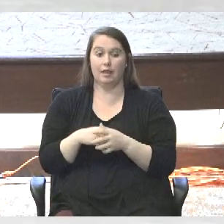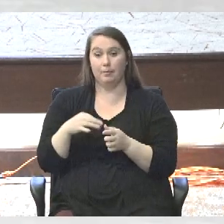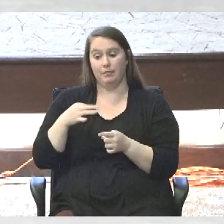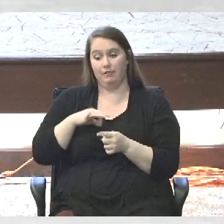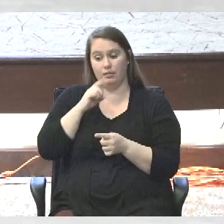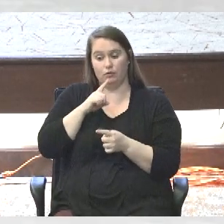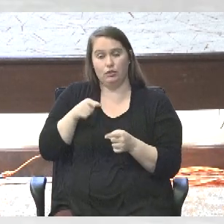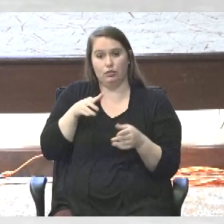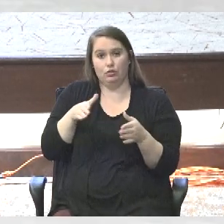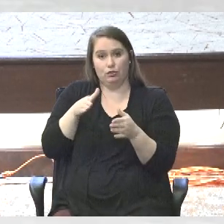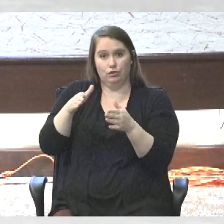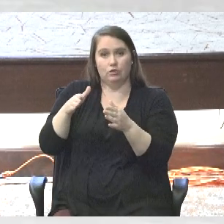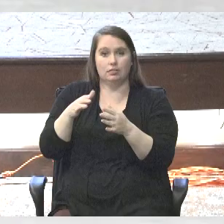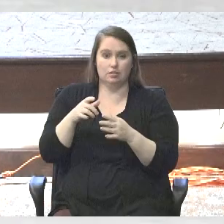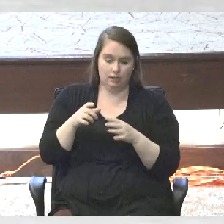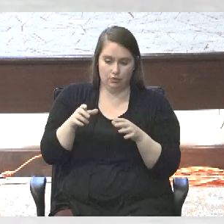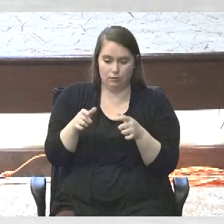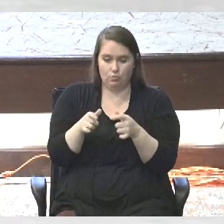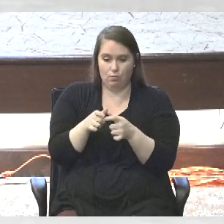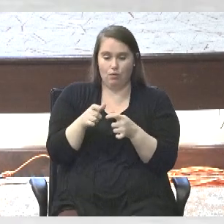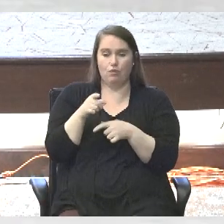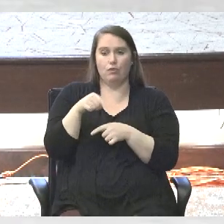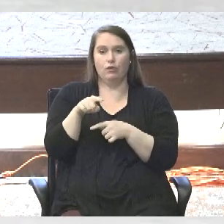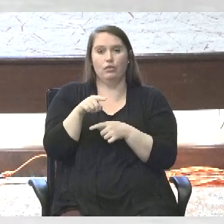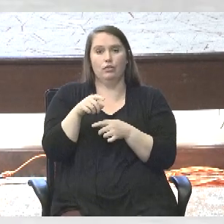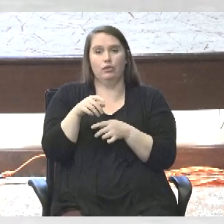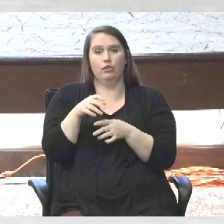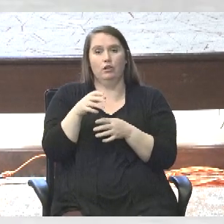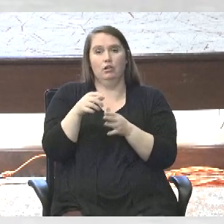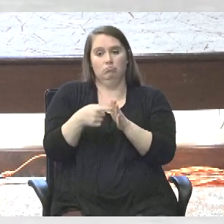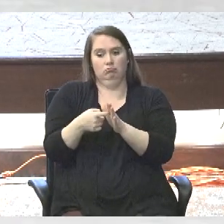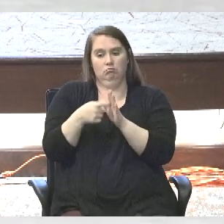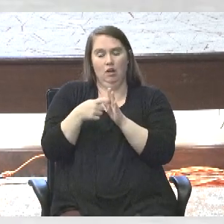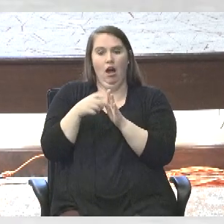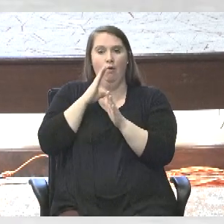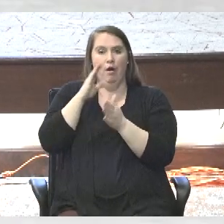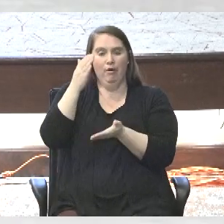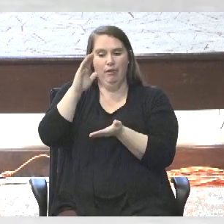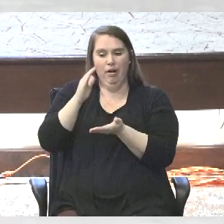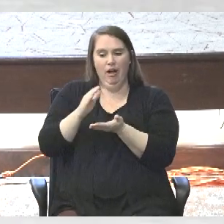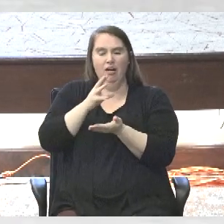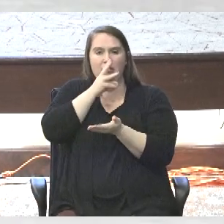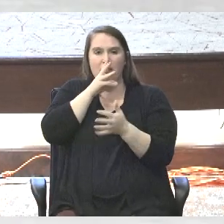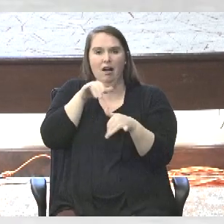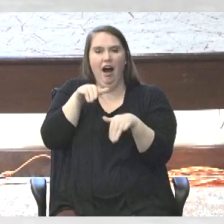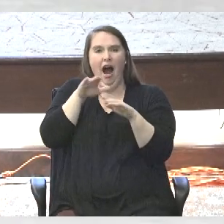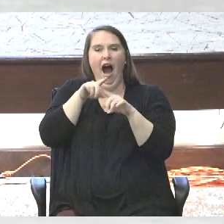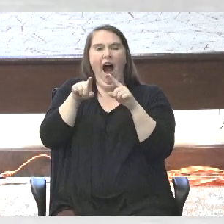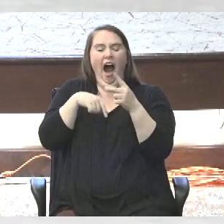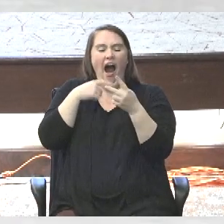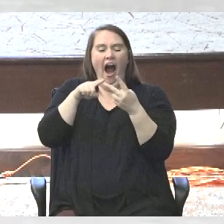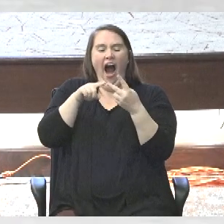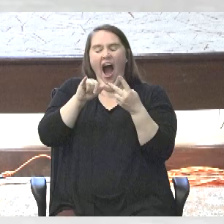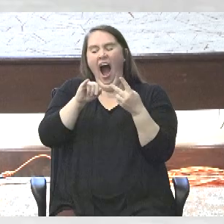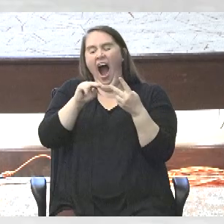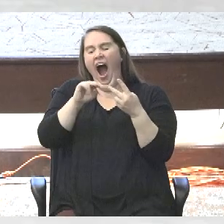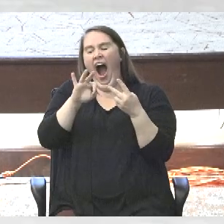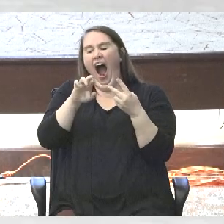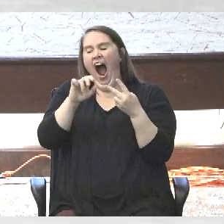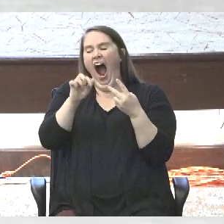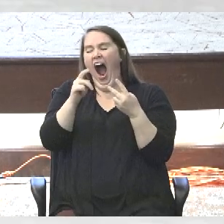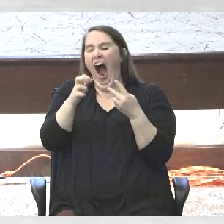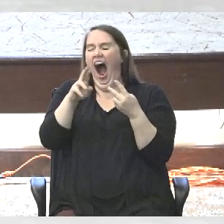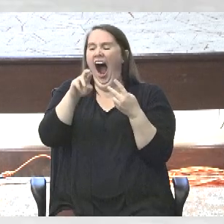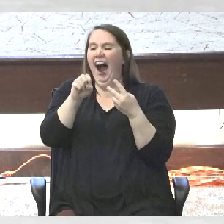the street and stormwater criteria, obviously to reduce flooding, but to improve the quality of your infrastructure, to